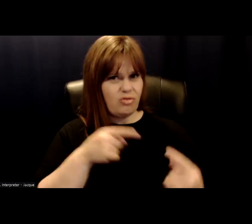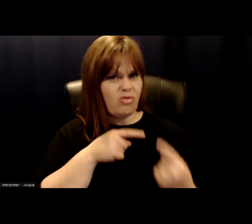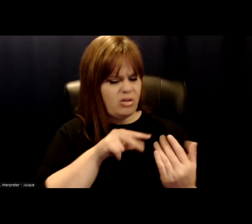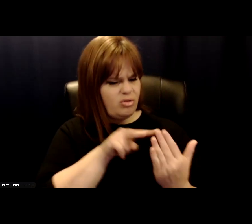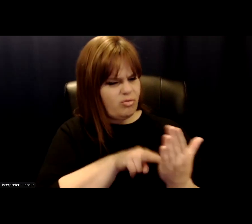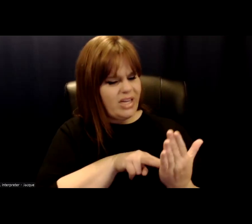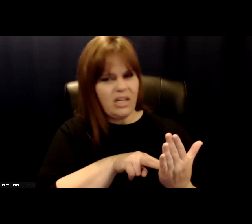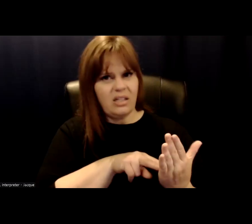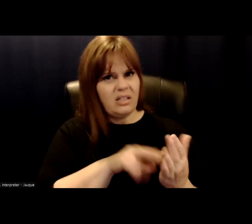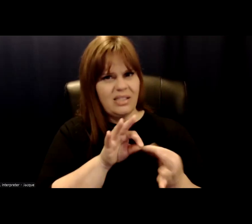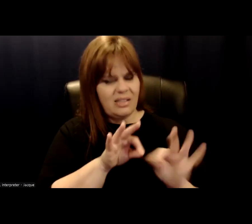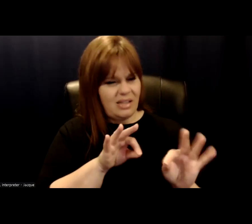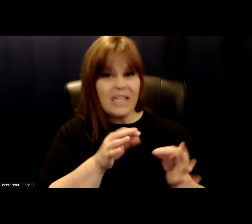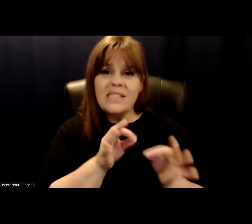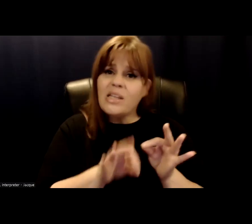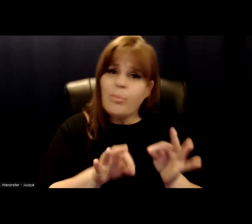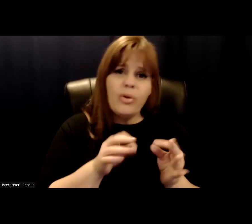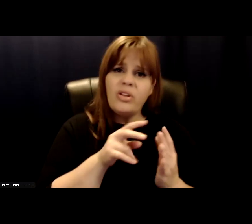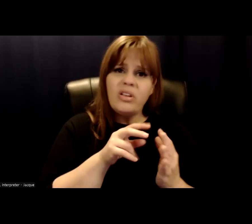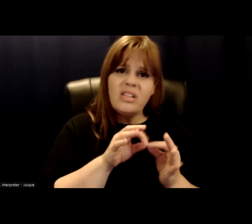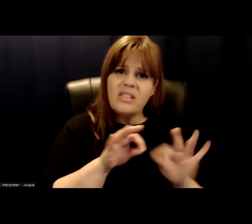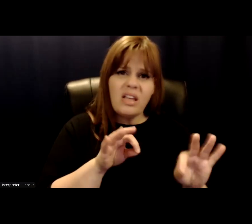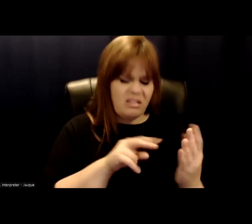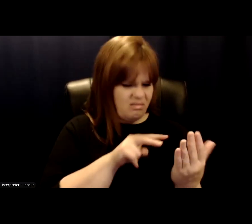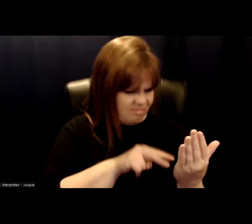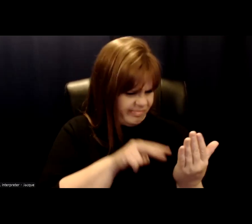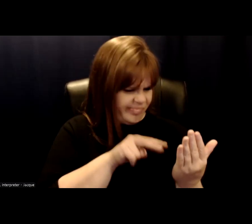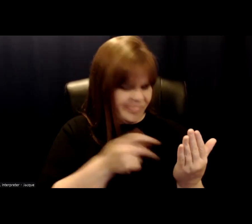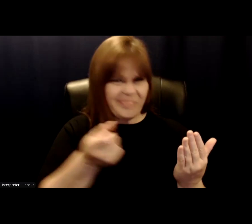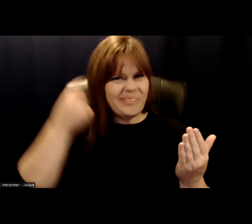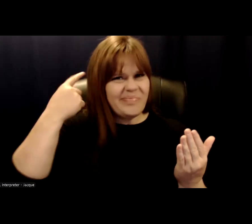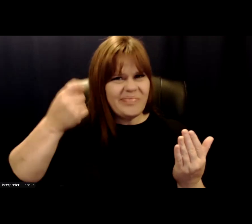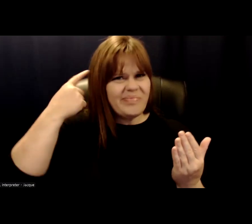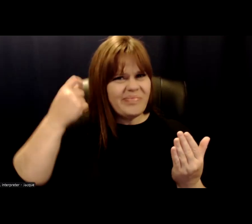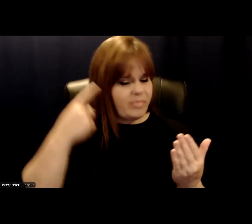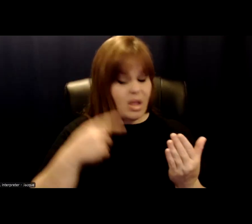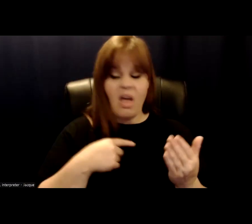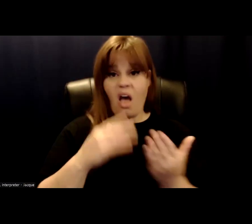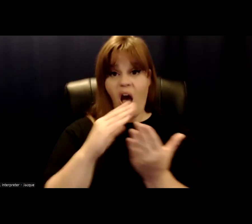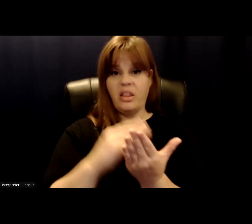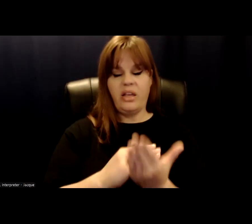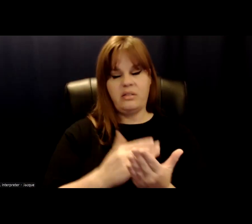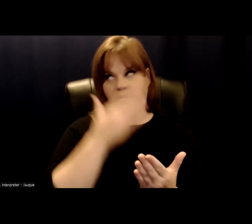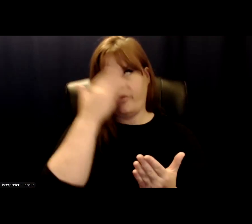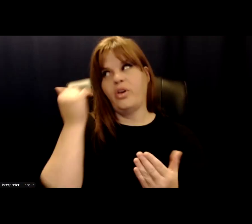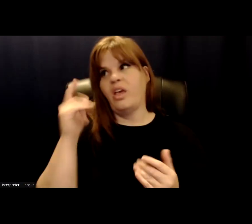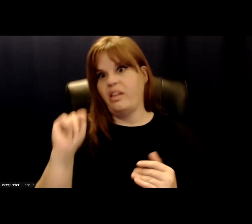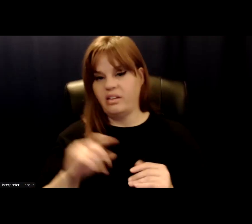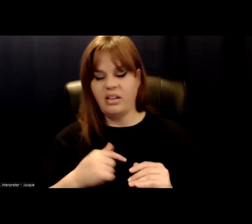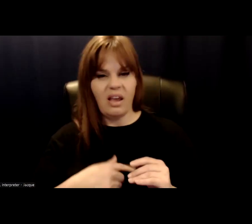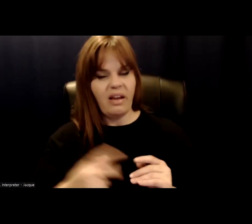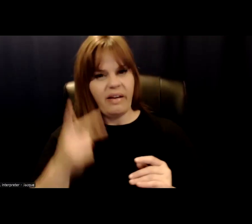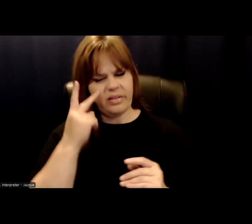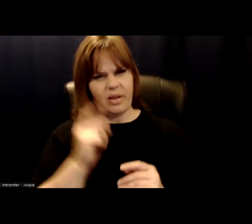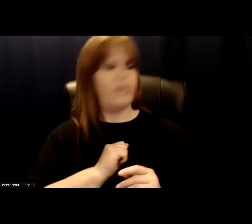sentences wouldn't make sense. You know, a list, forget it. And I saw myself speaking about that